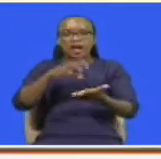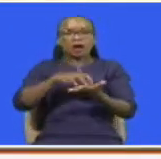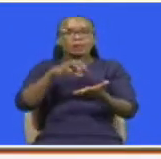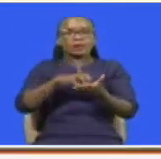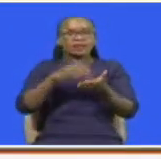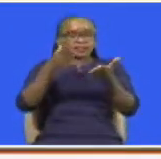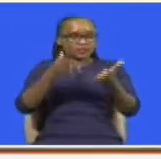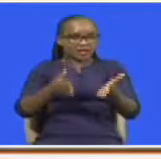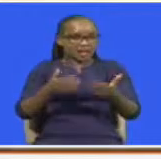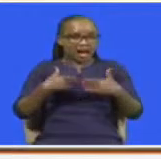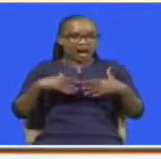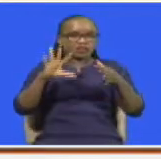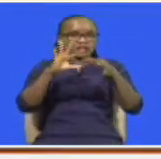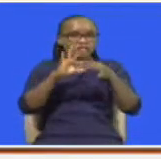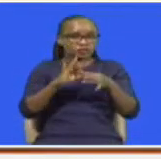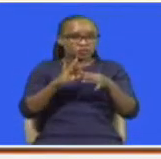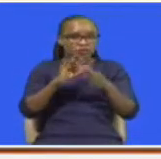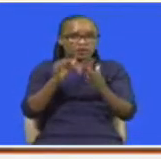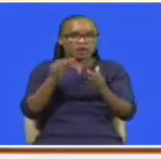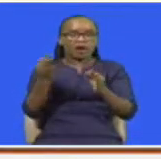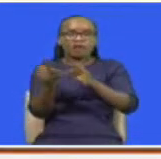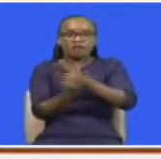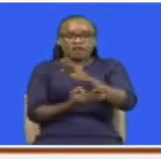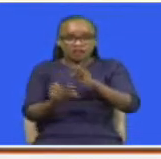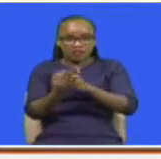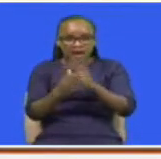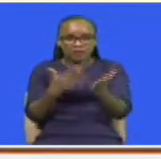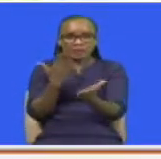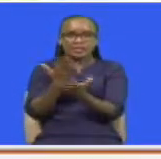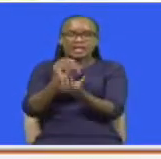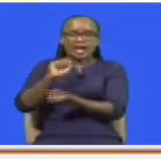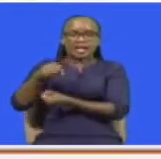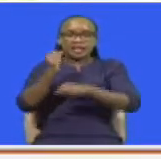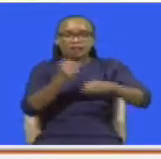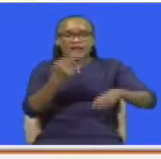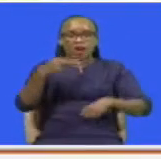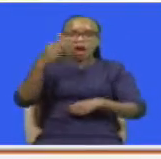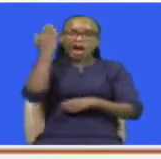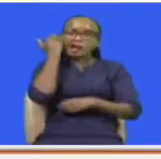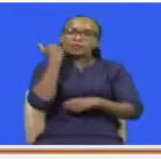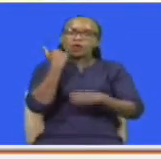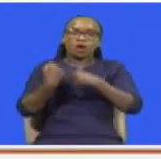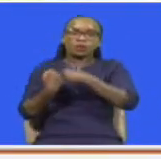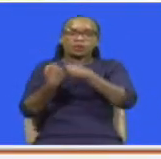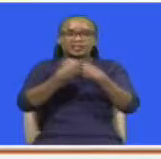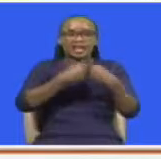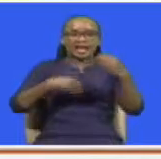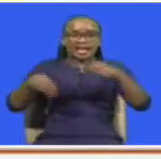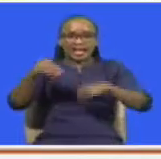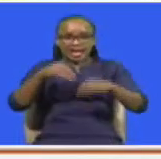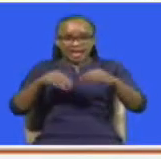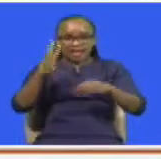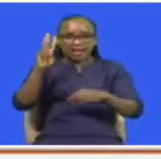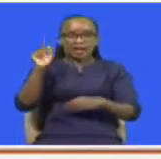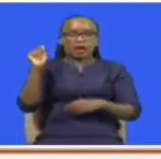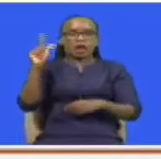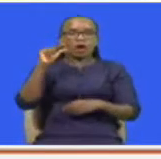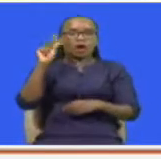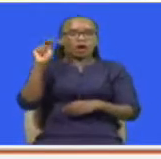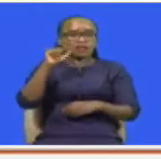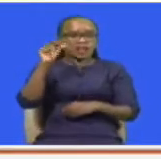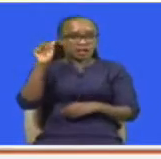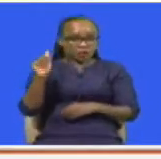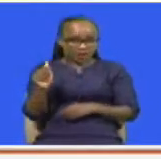Elijah Kodo, have jointly filed the application at Homa Bay High Court to challenge the election of Wanga and her deputy,